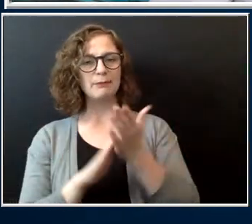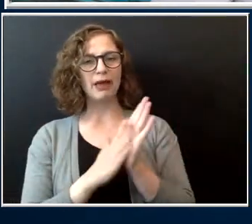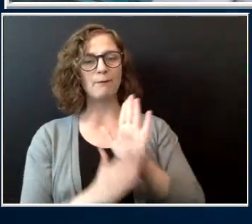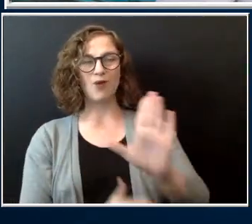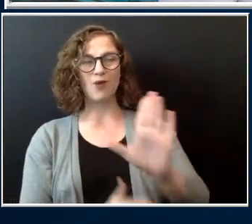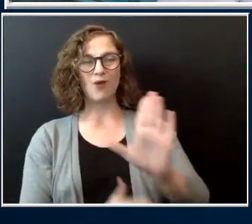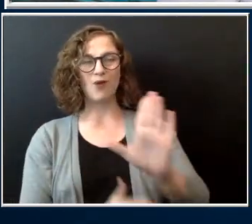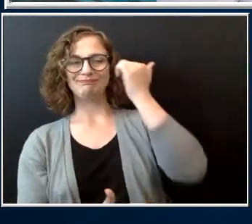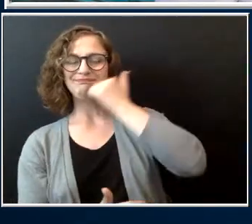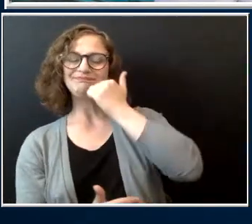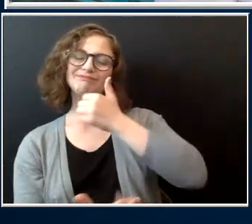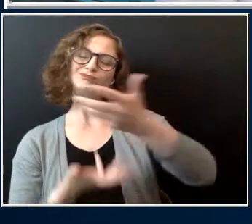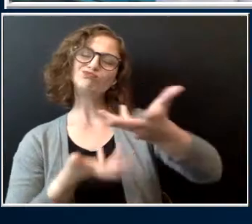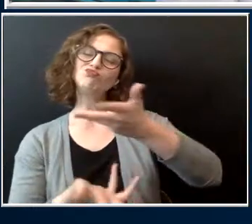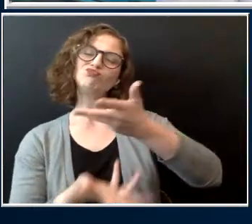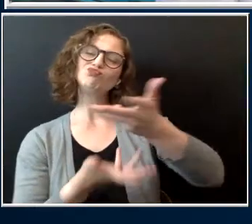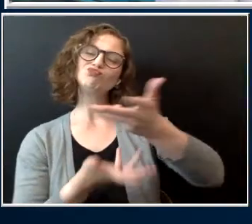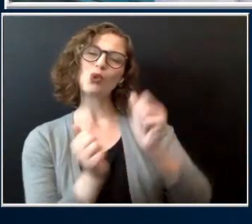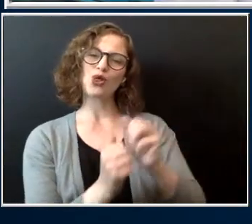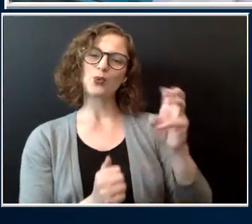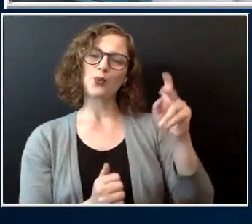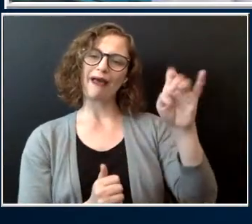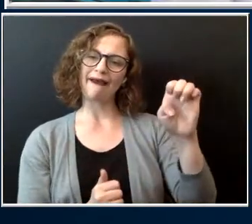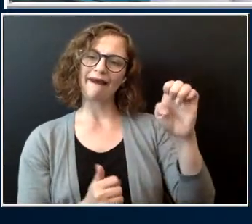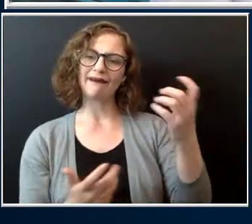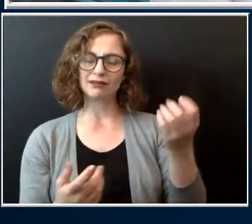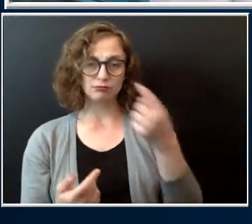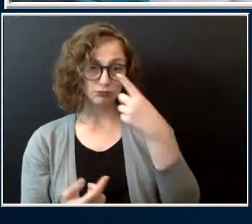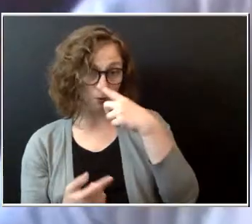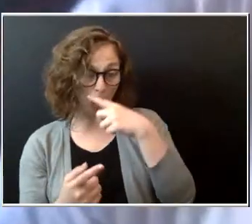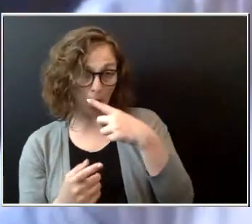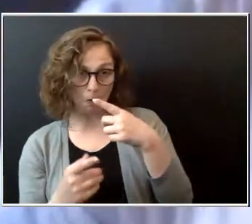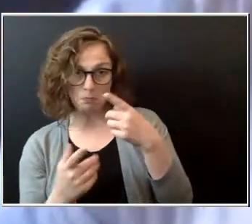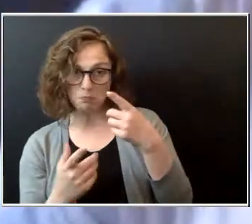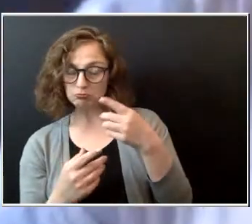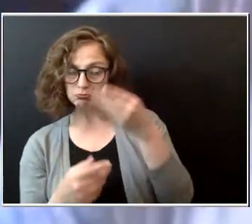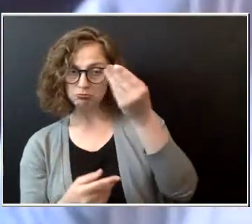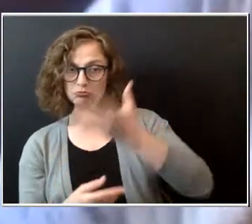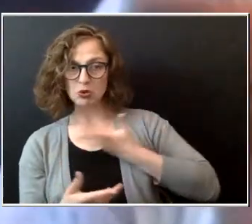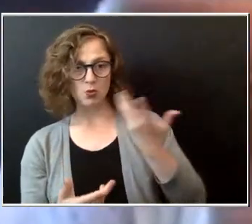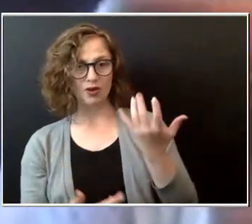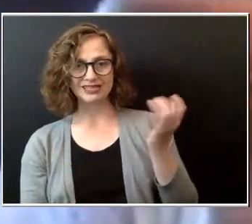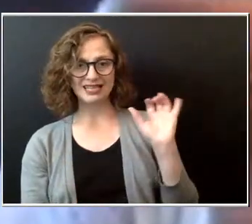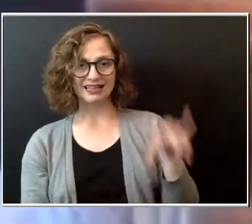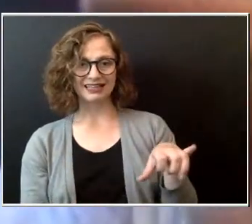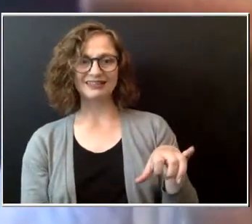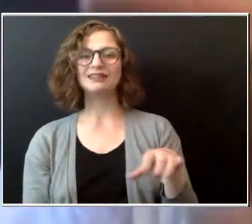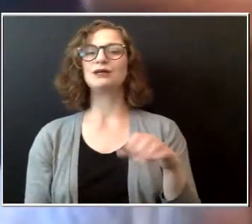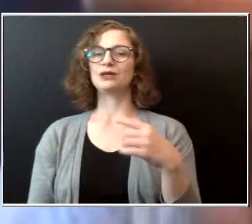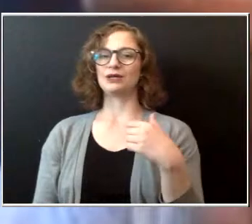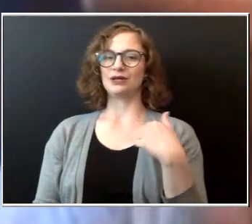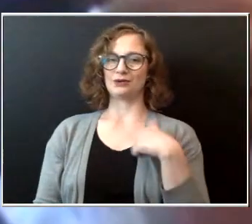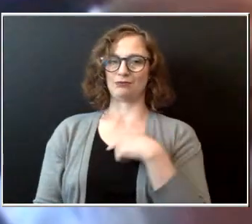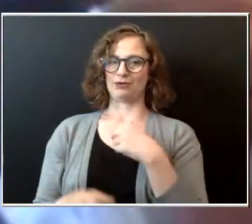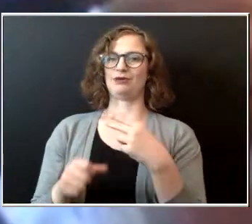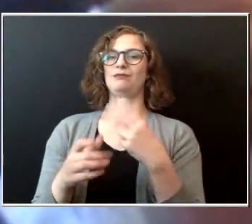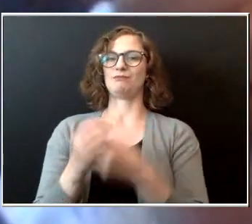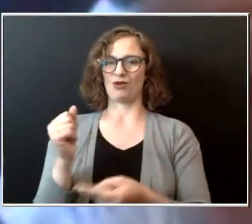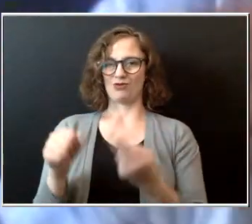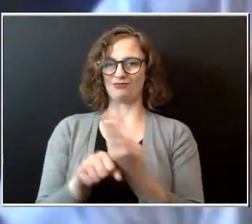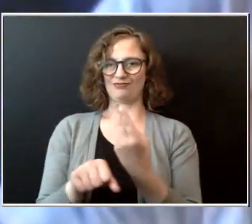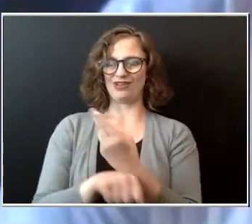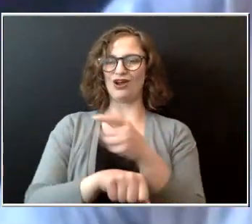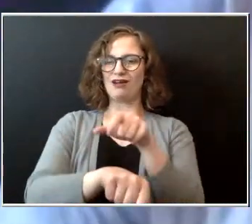what those conversations are like. Yeah, we both are wearing the garments that were given to us,